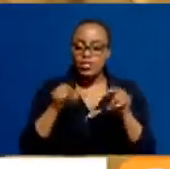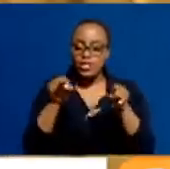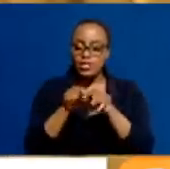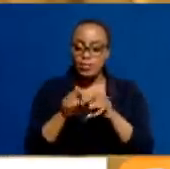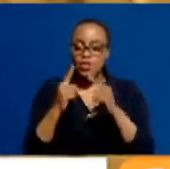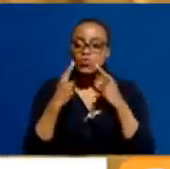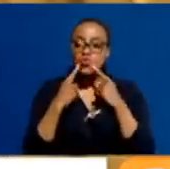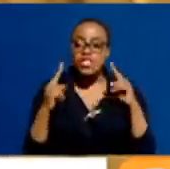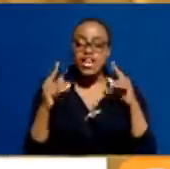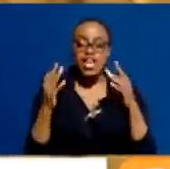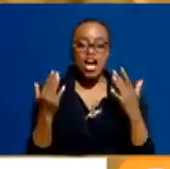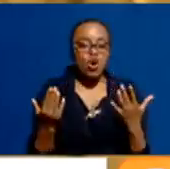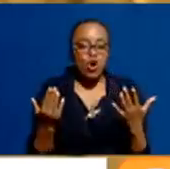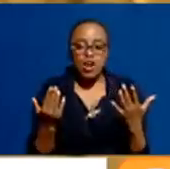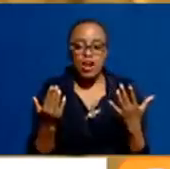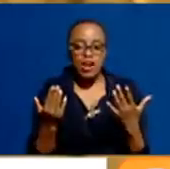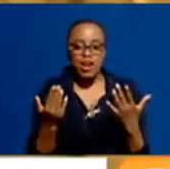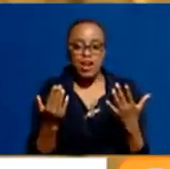to declare,